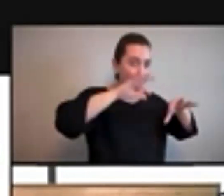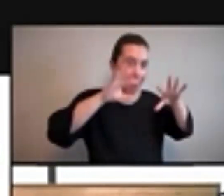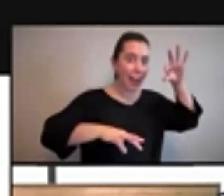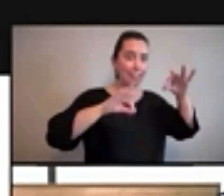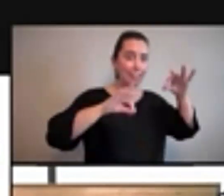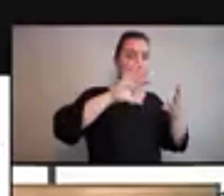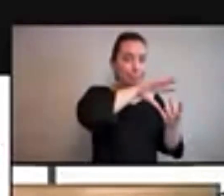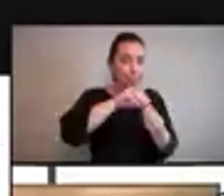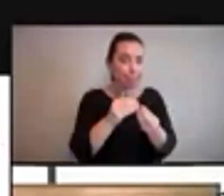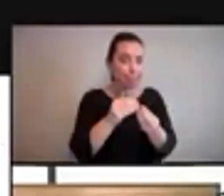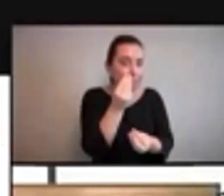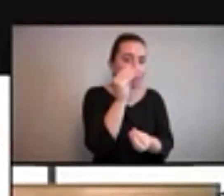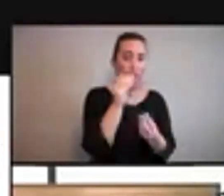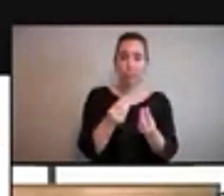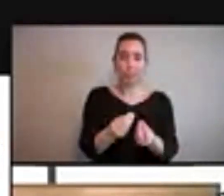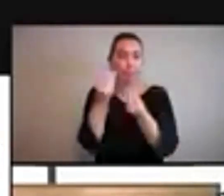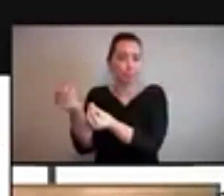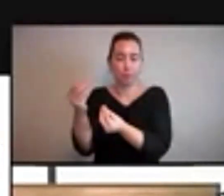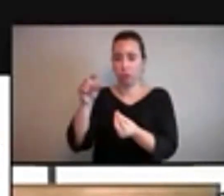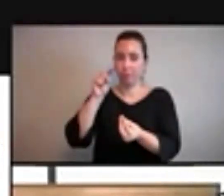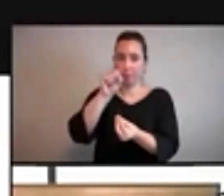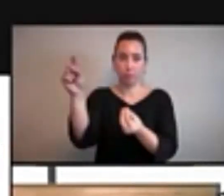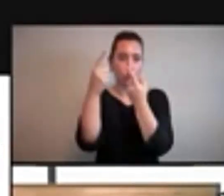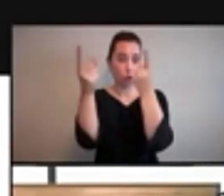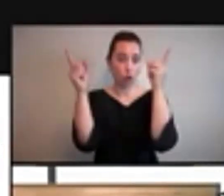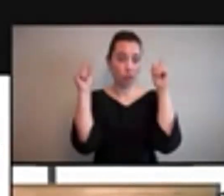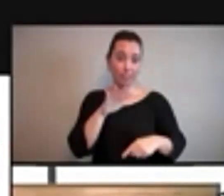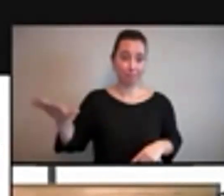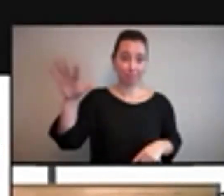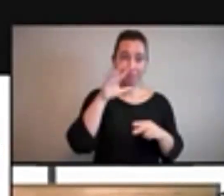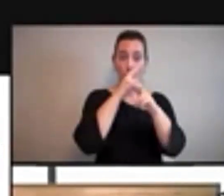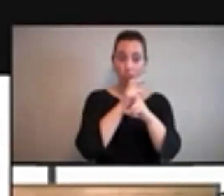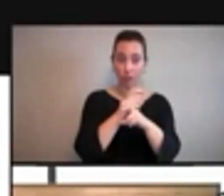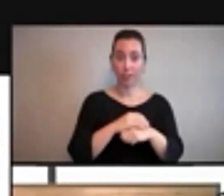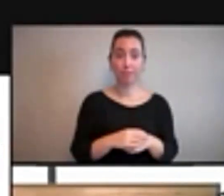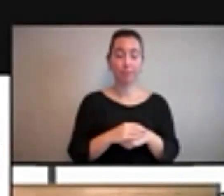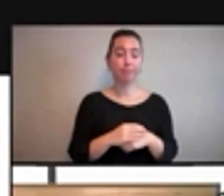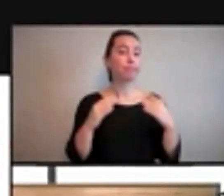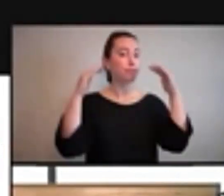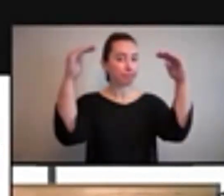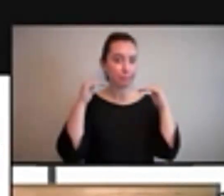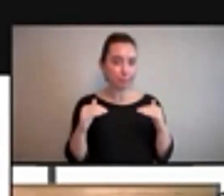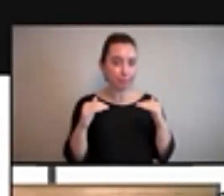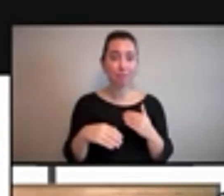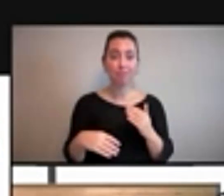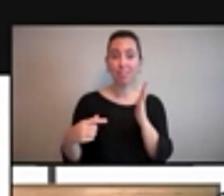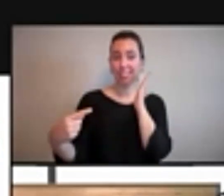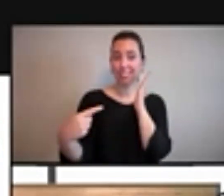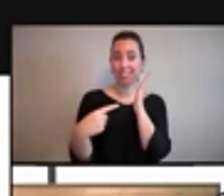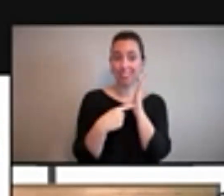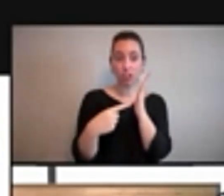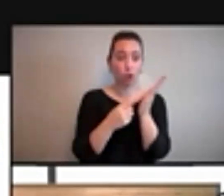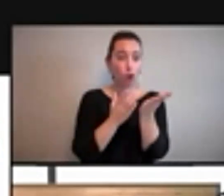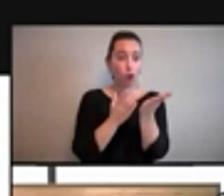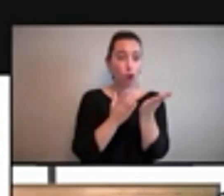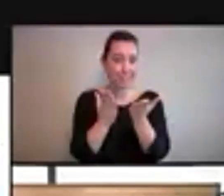universities in Austria. Next slide, please. Technical services. My predecessors